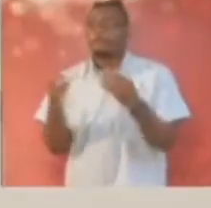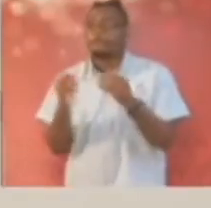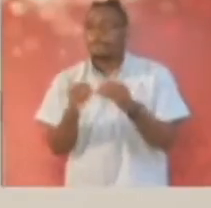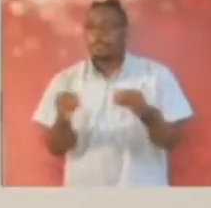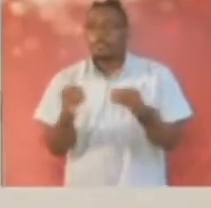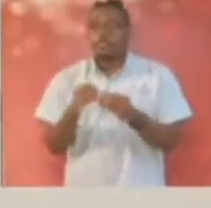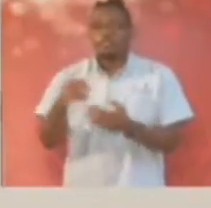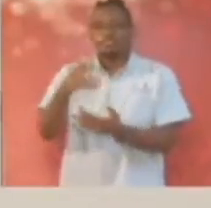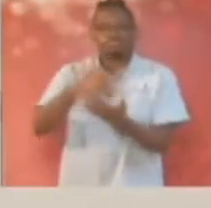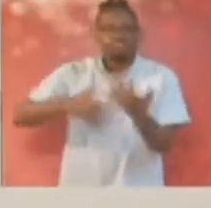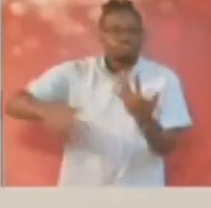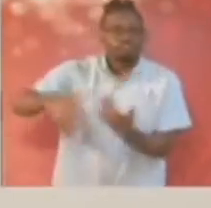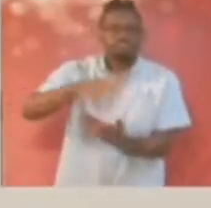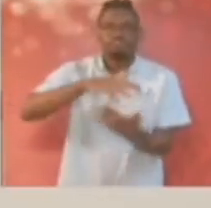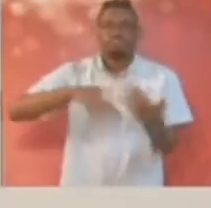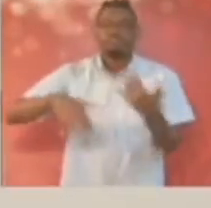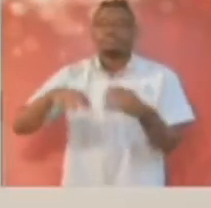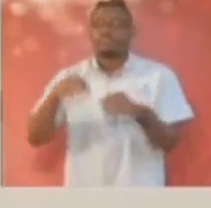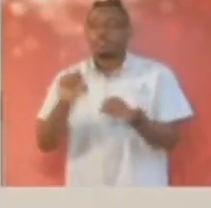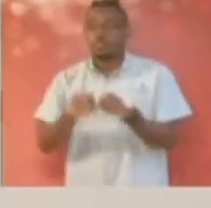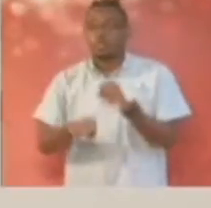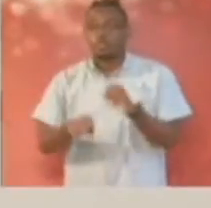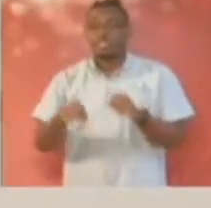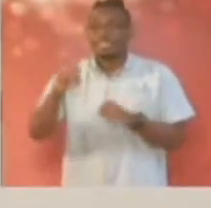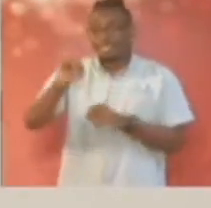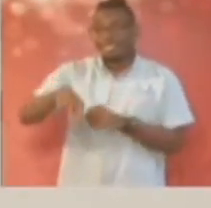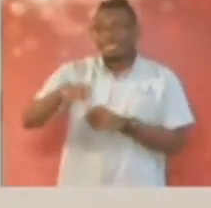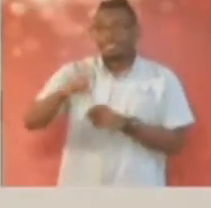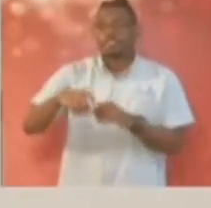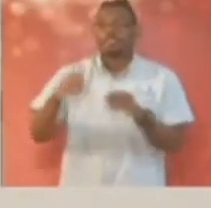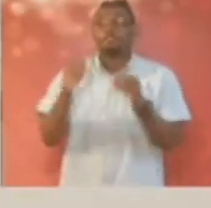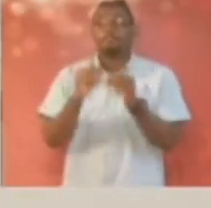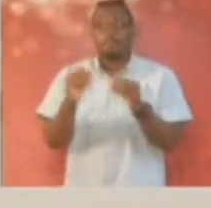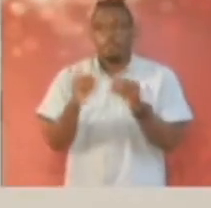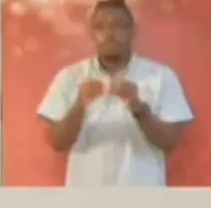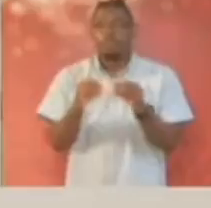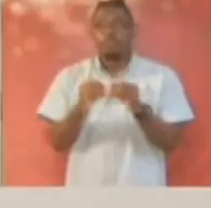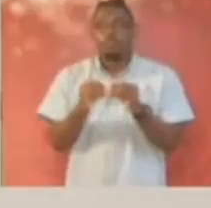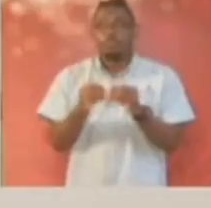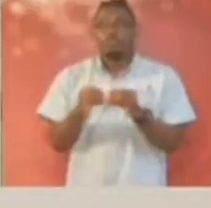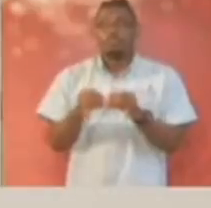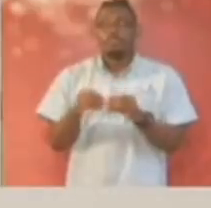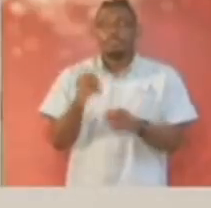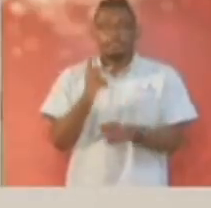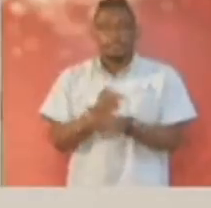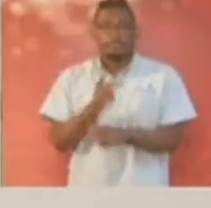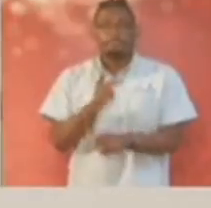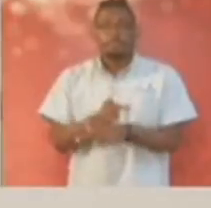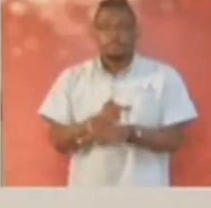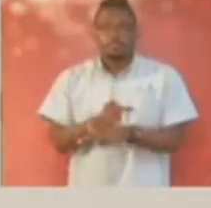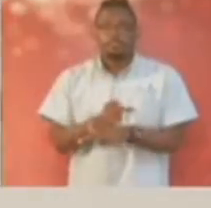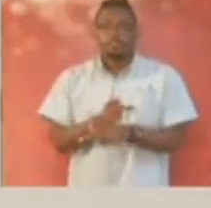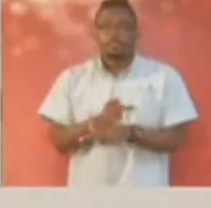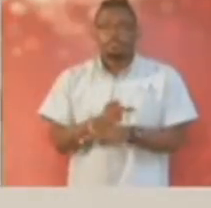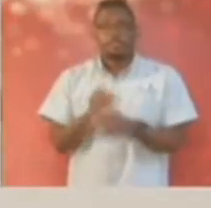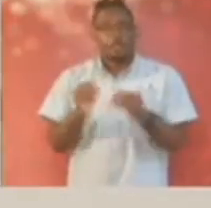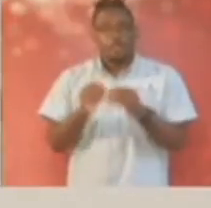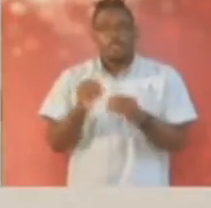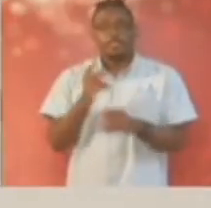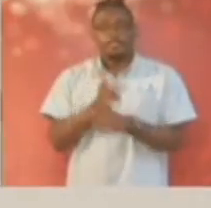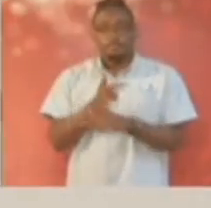therefore we've begun to increase some level of risk. Now, one of the downsides of public